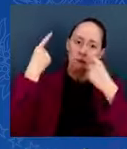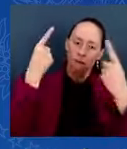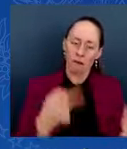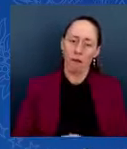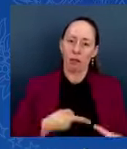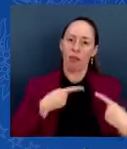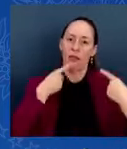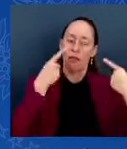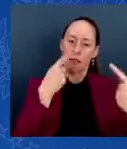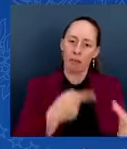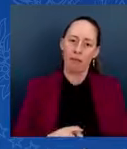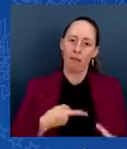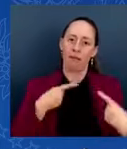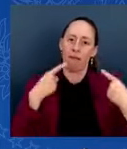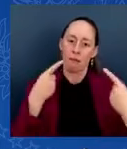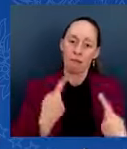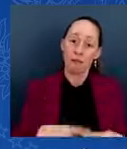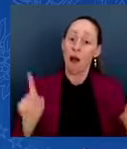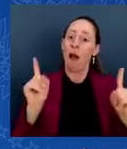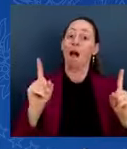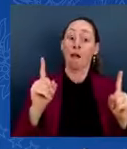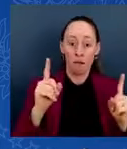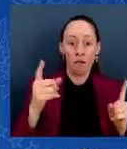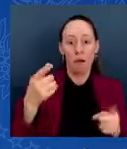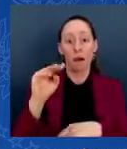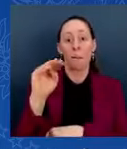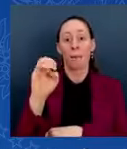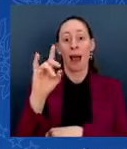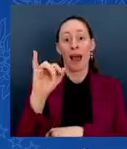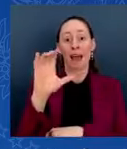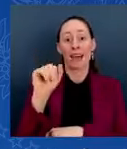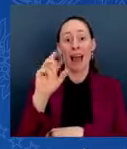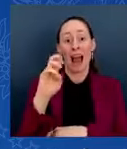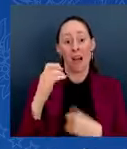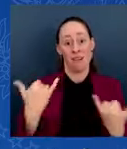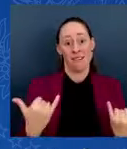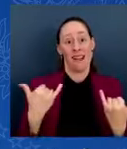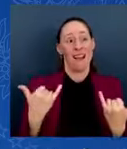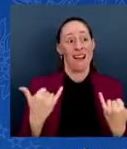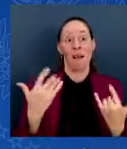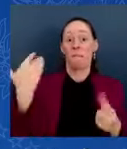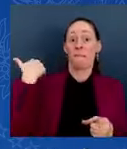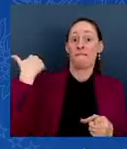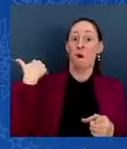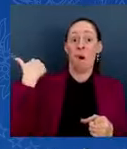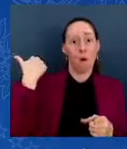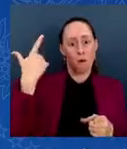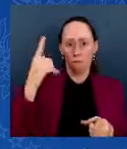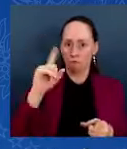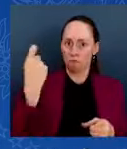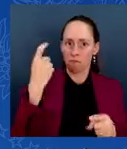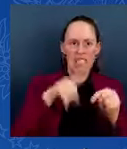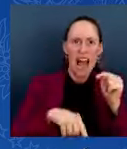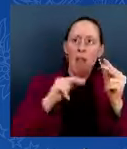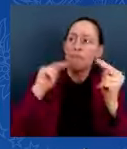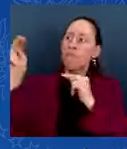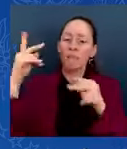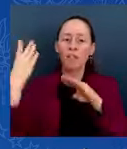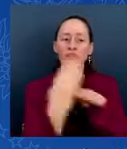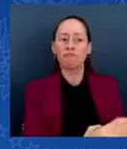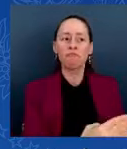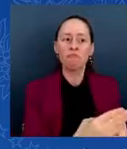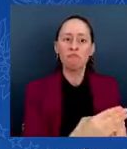was prohibited by law from negotiating lower drug prices. And those costs then got passed on to